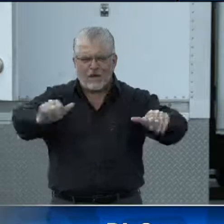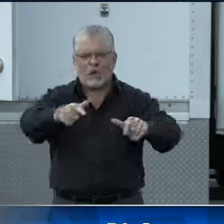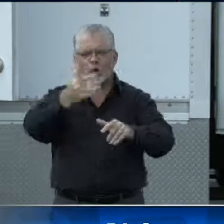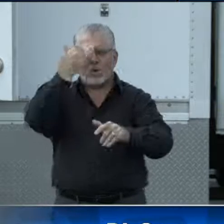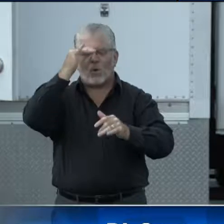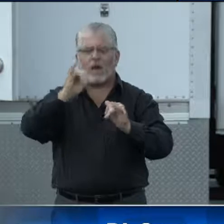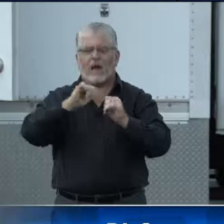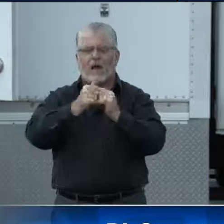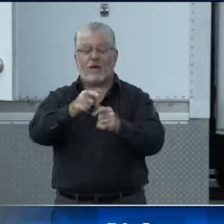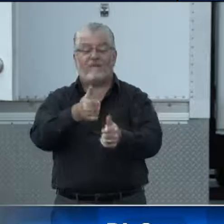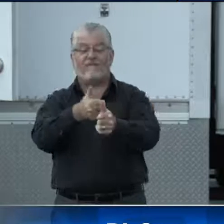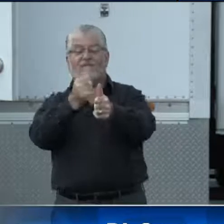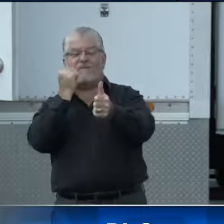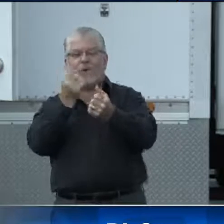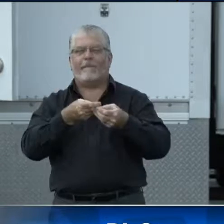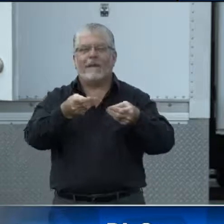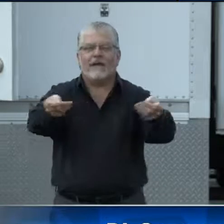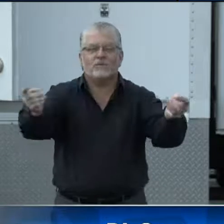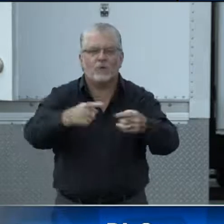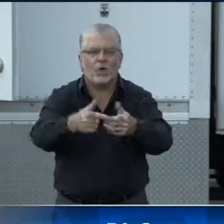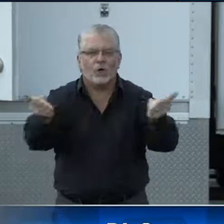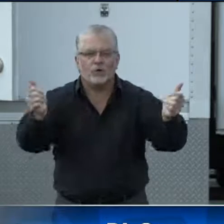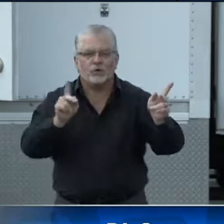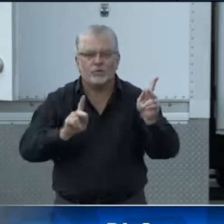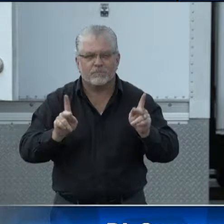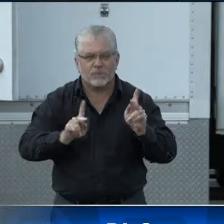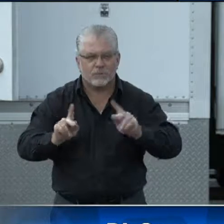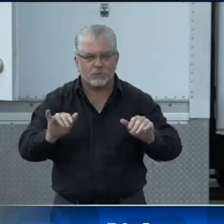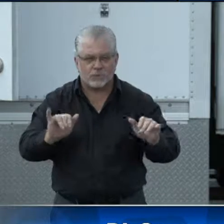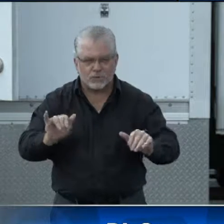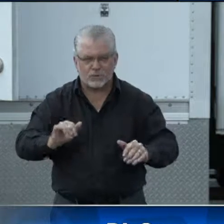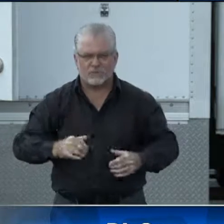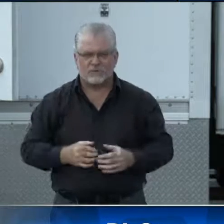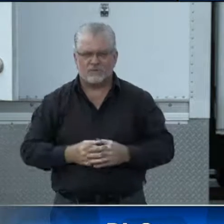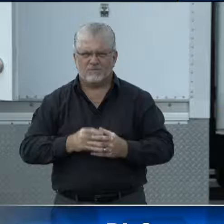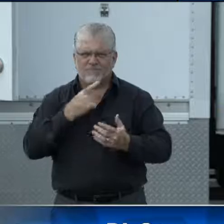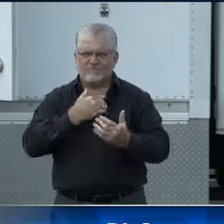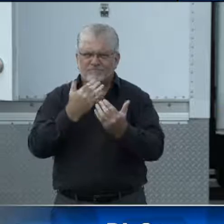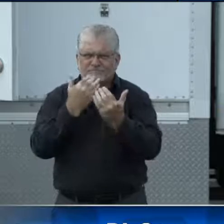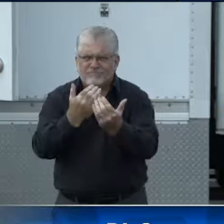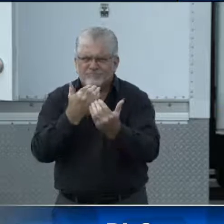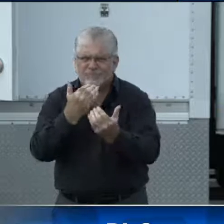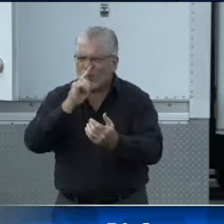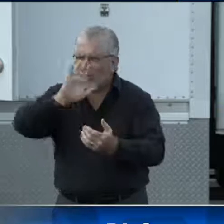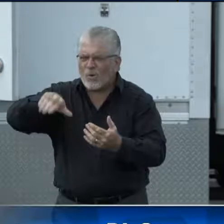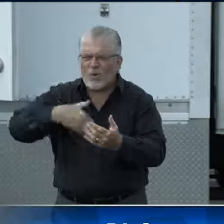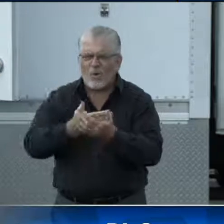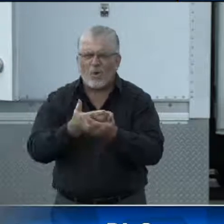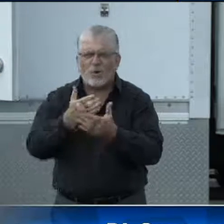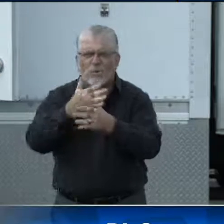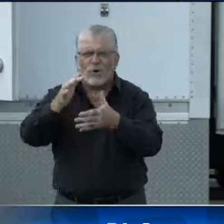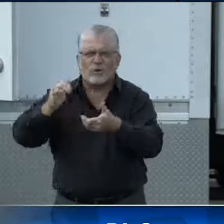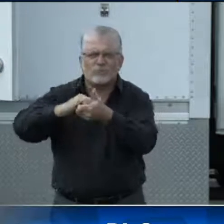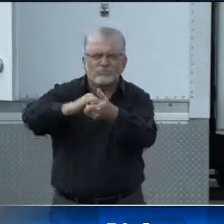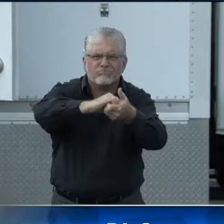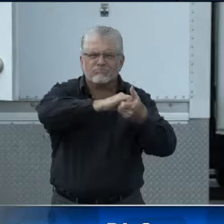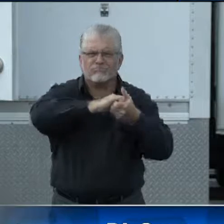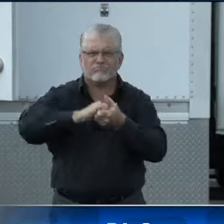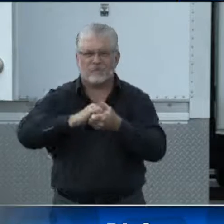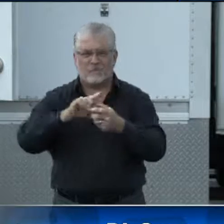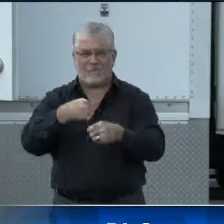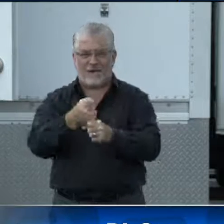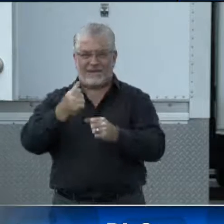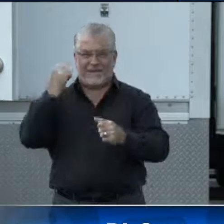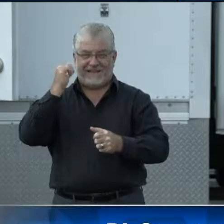deepest thanks to all of the organizations who have partnered to make KATE Mobile Testing Unit